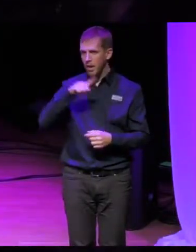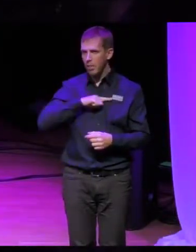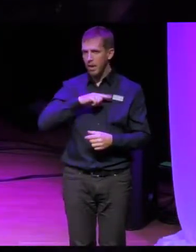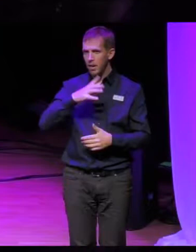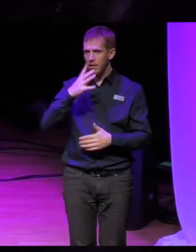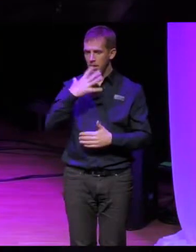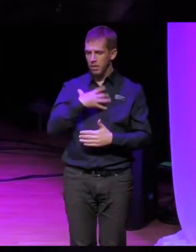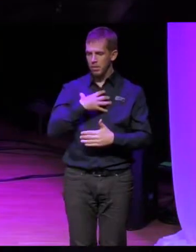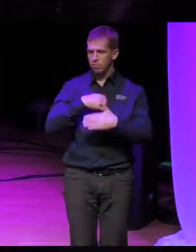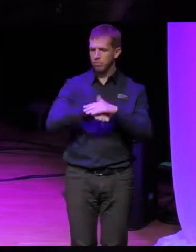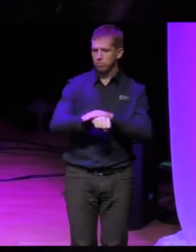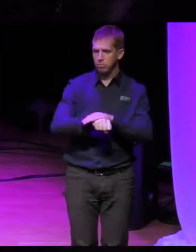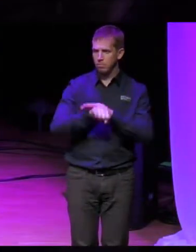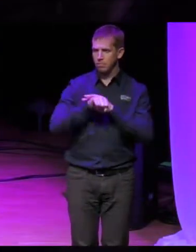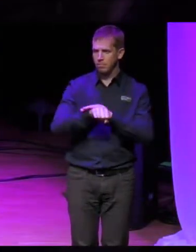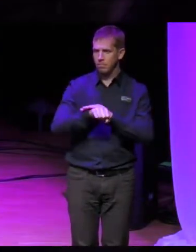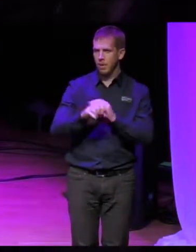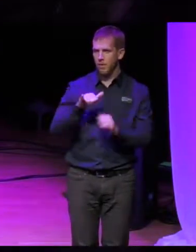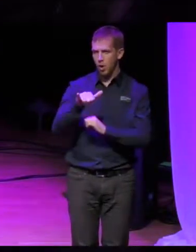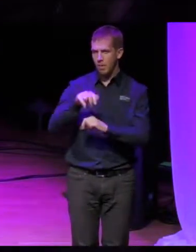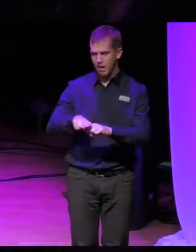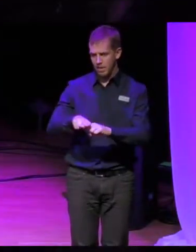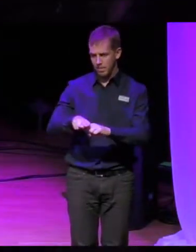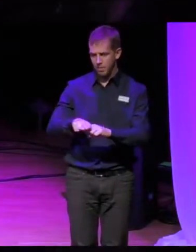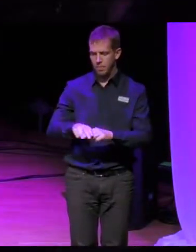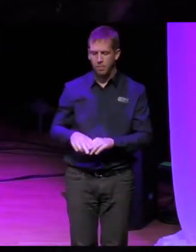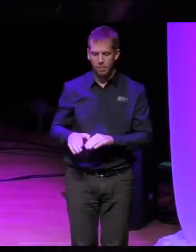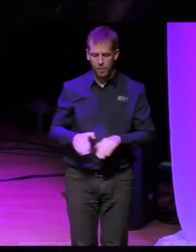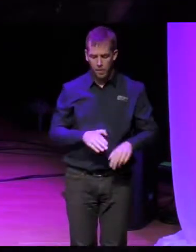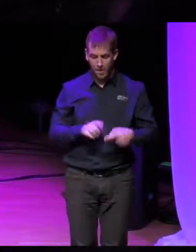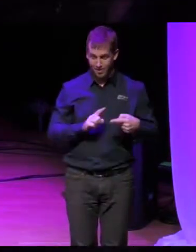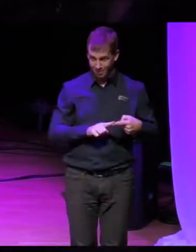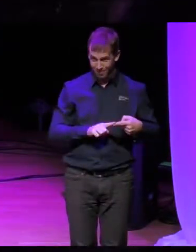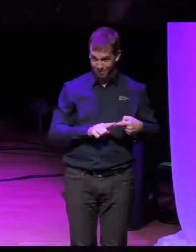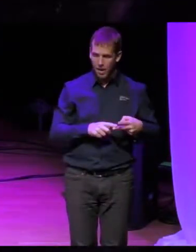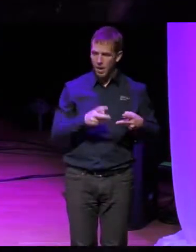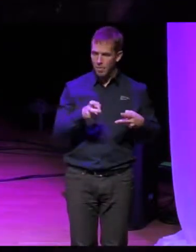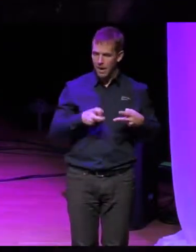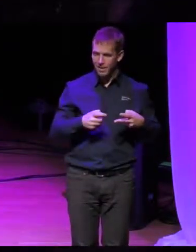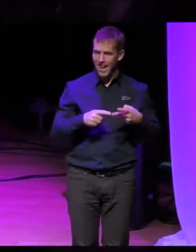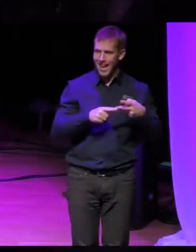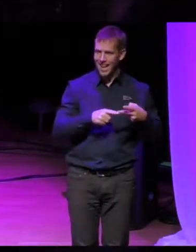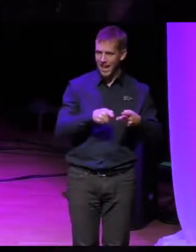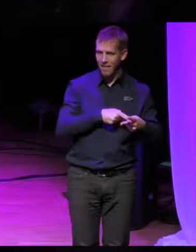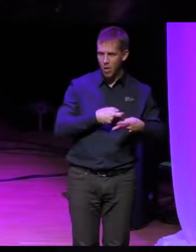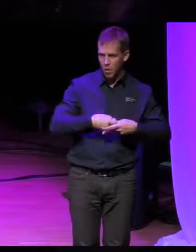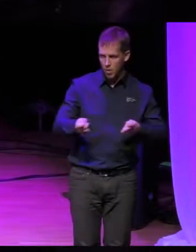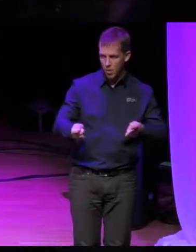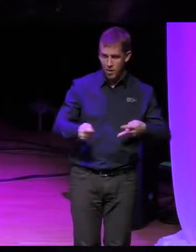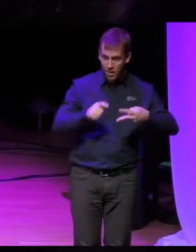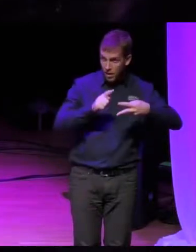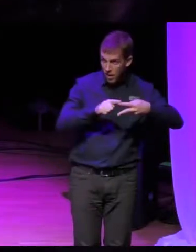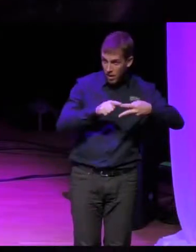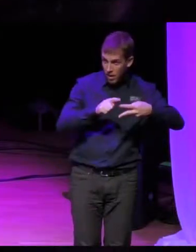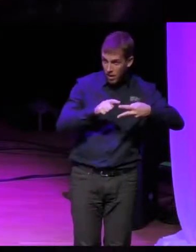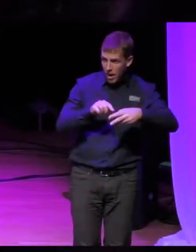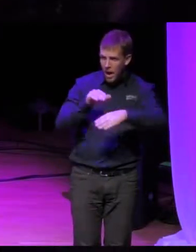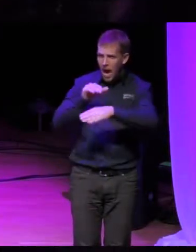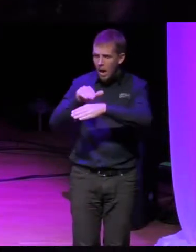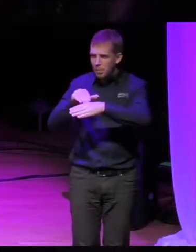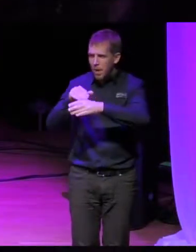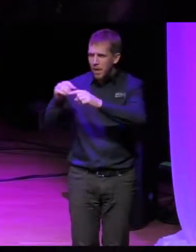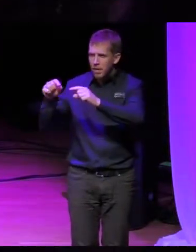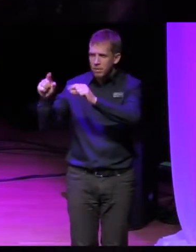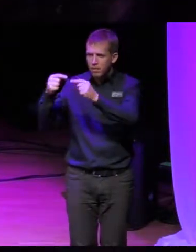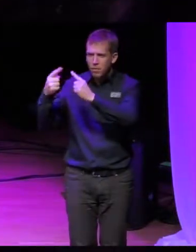That first iteration of the travel ban was replaced in March. So even while litigation on the merits against that ban